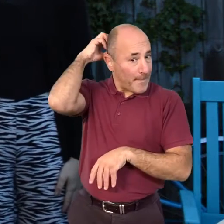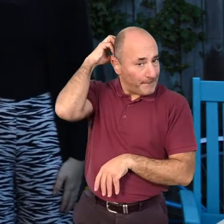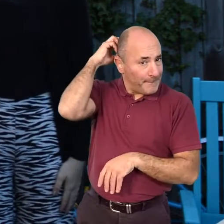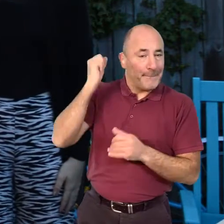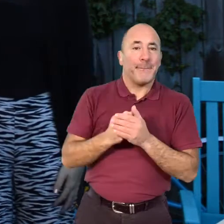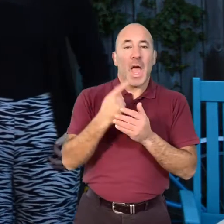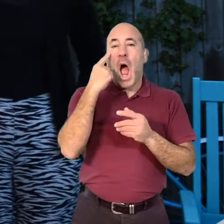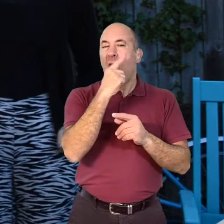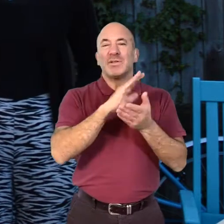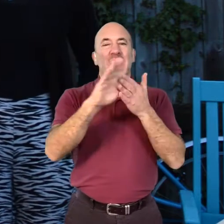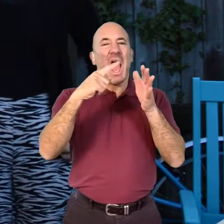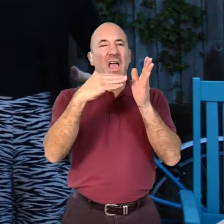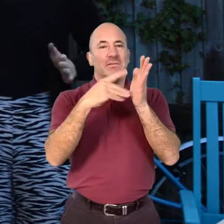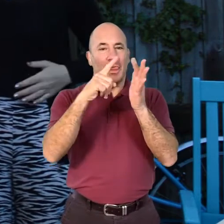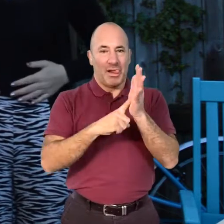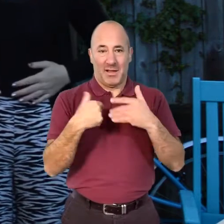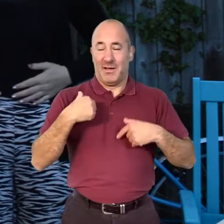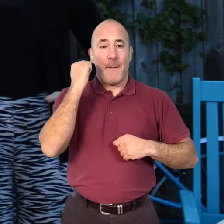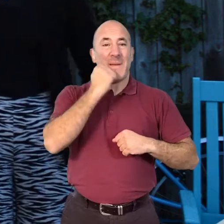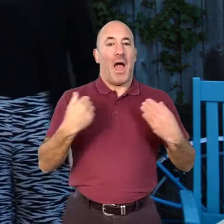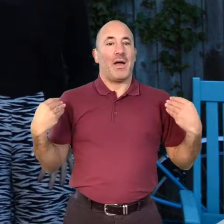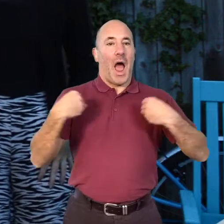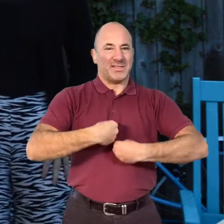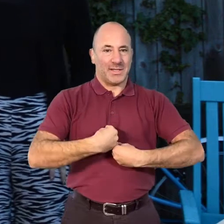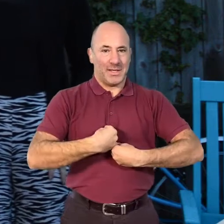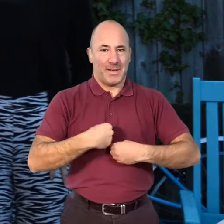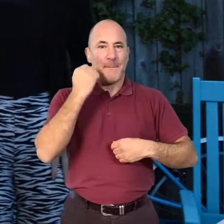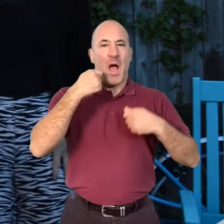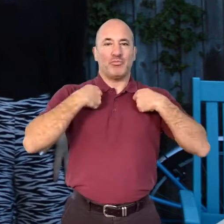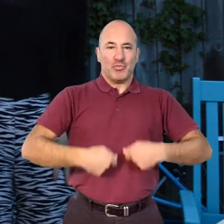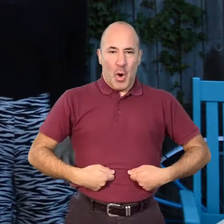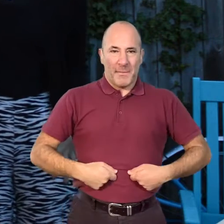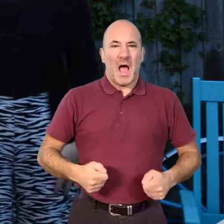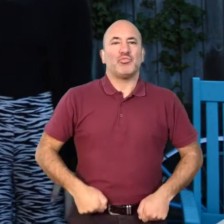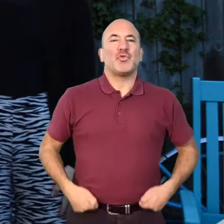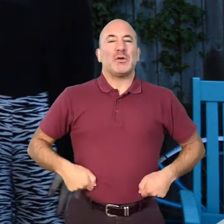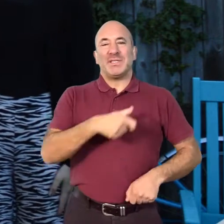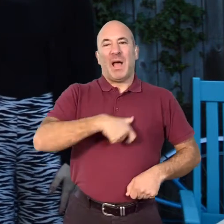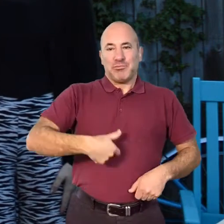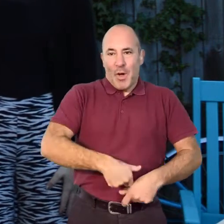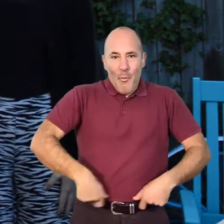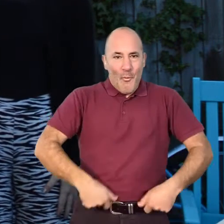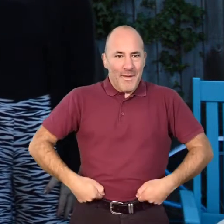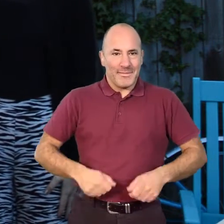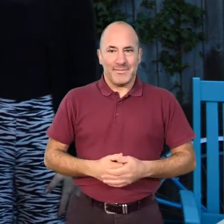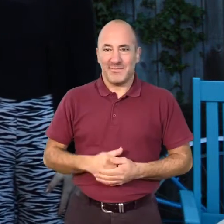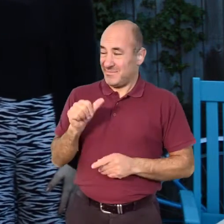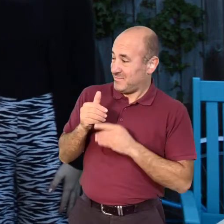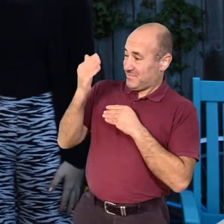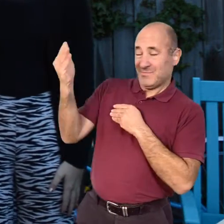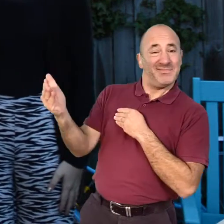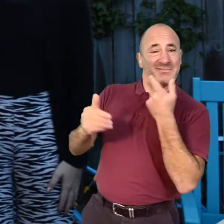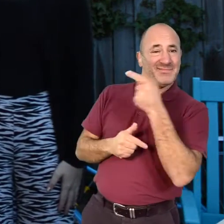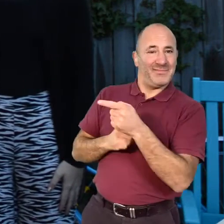eyes. Today I'm wearing a black cardigan, a black top and high waist zebra print trousers. Hi, I'm